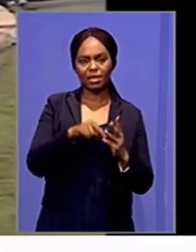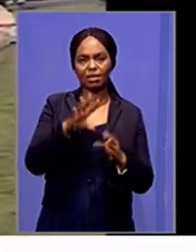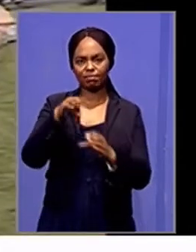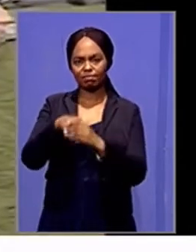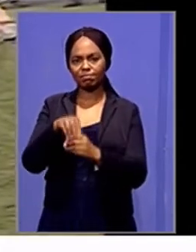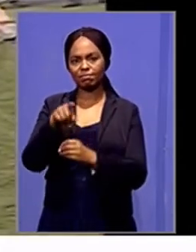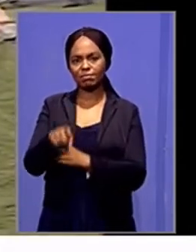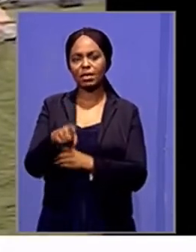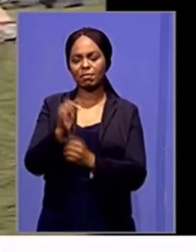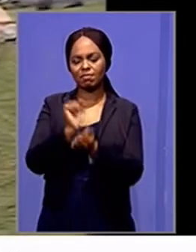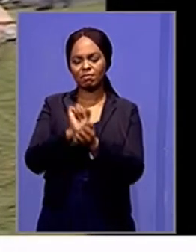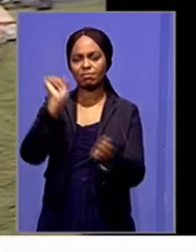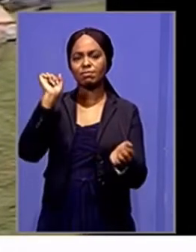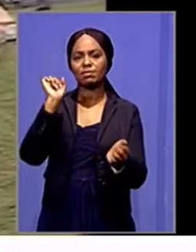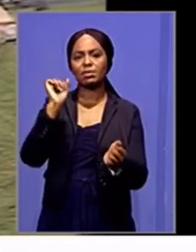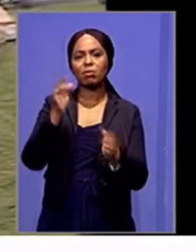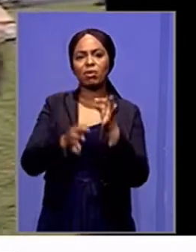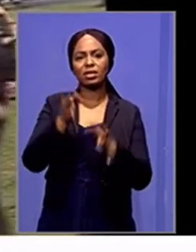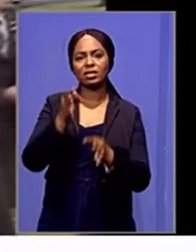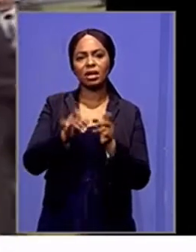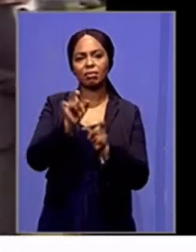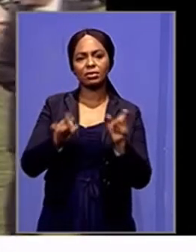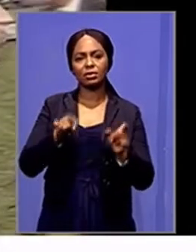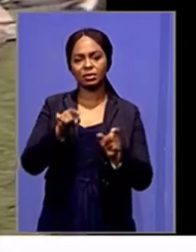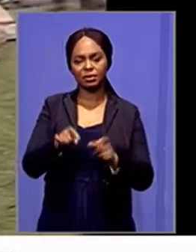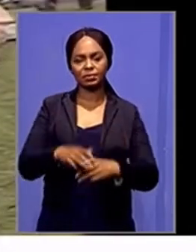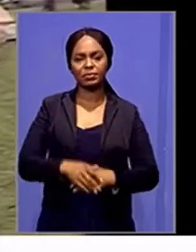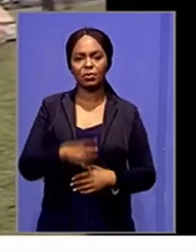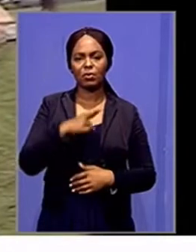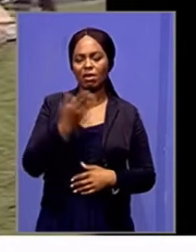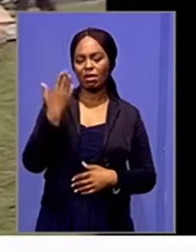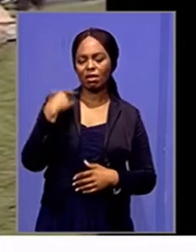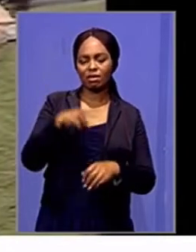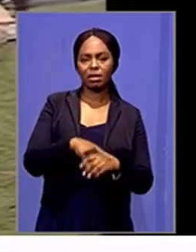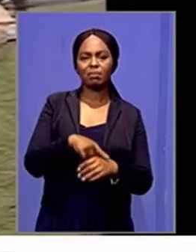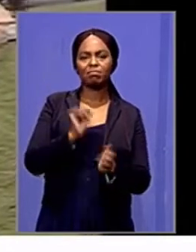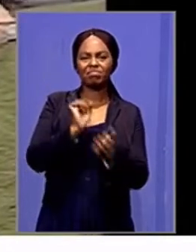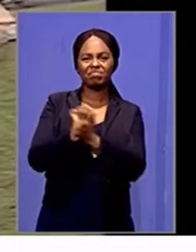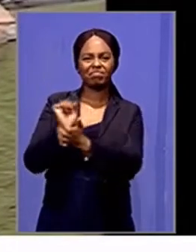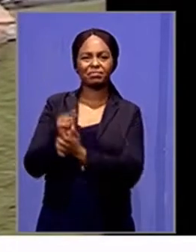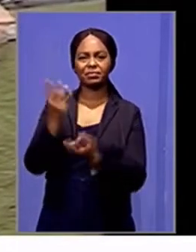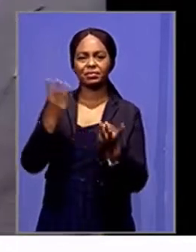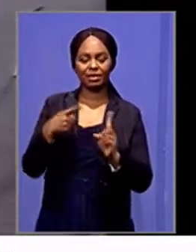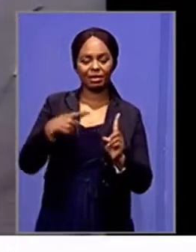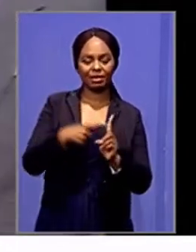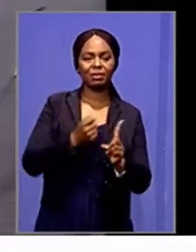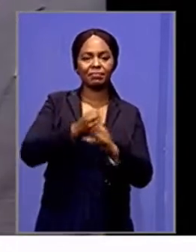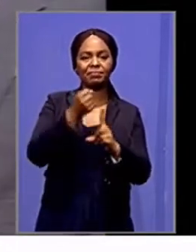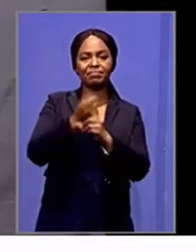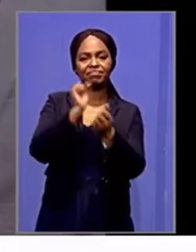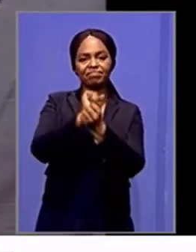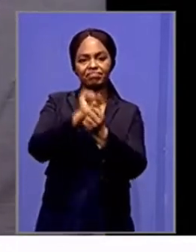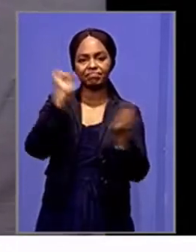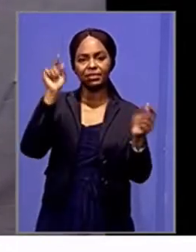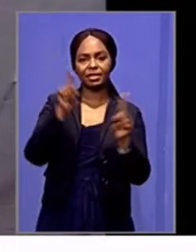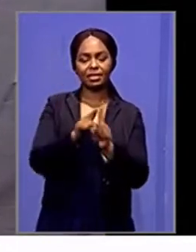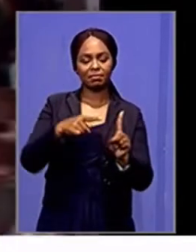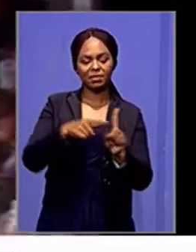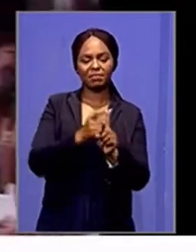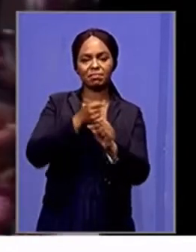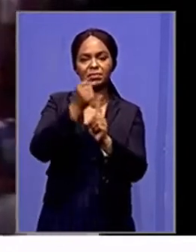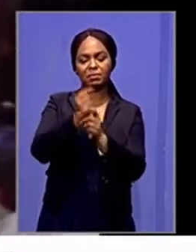a golola batshwaro ba sepolotiki le go dira kitsiso e neng e letetswe thata ya go la Nelson Mandela kwa